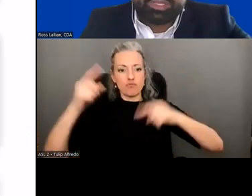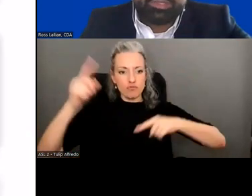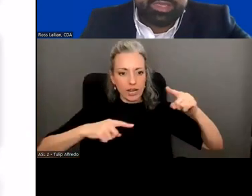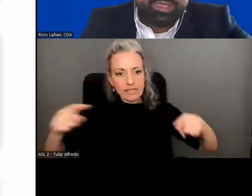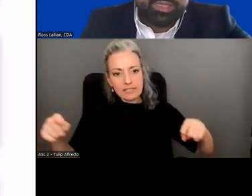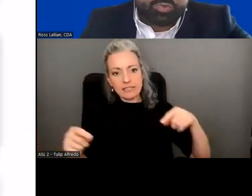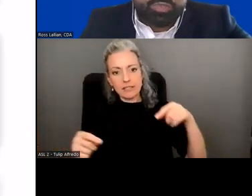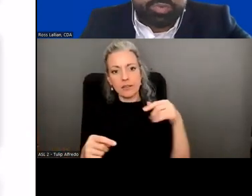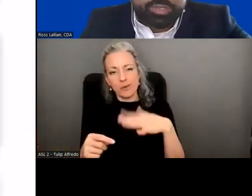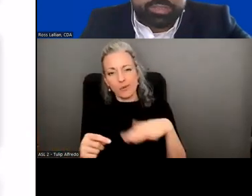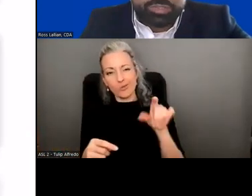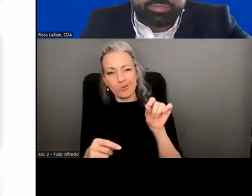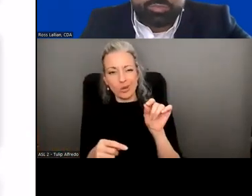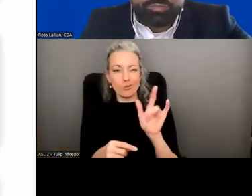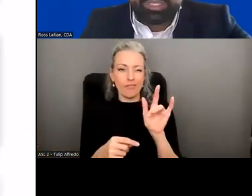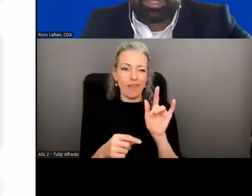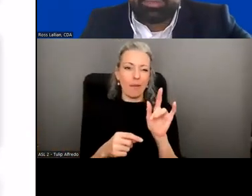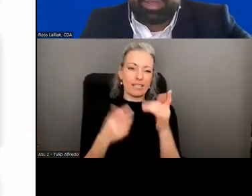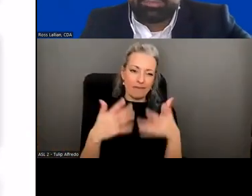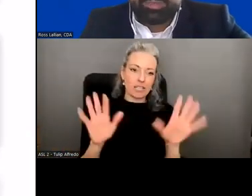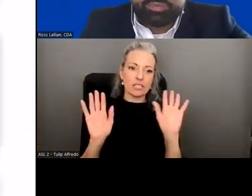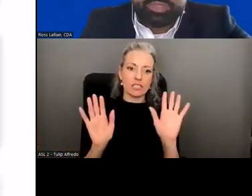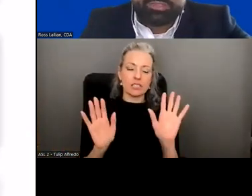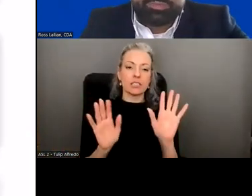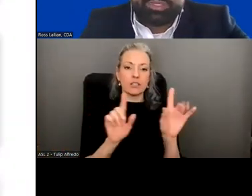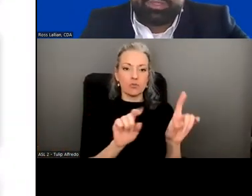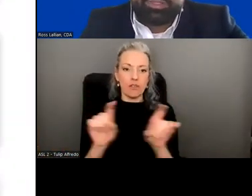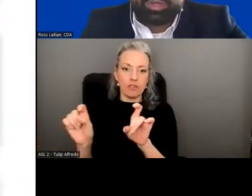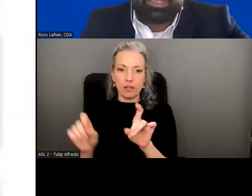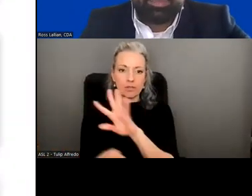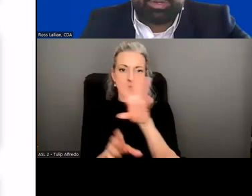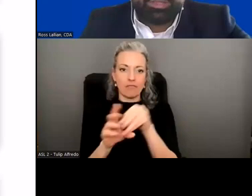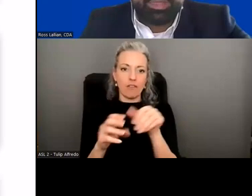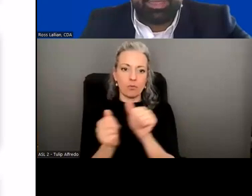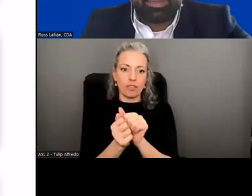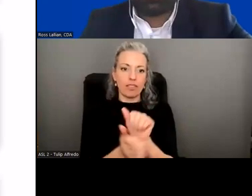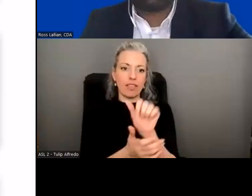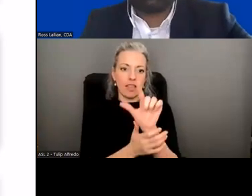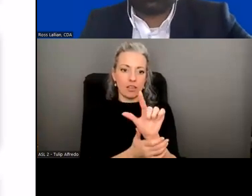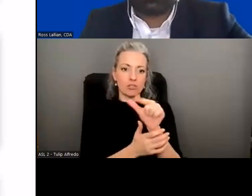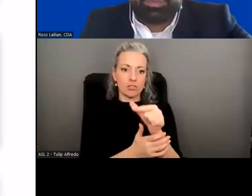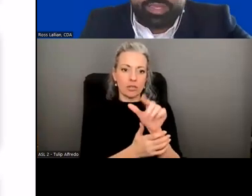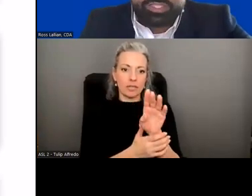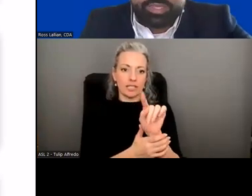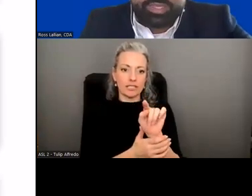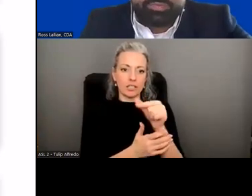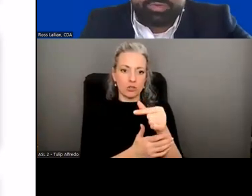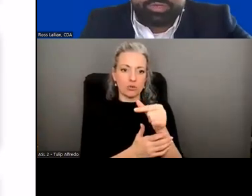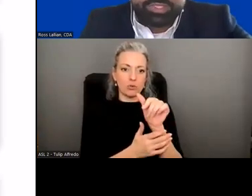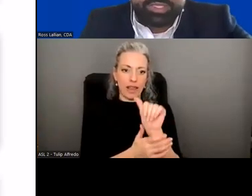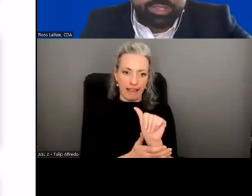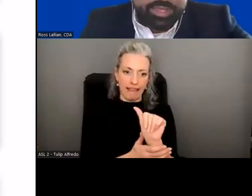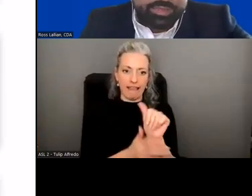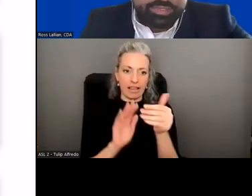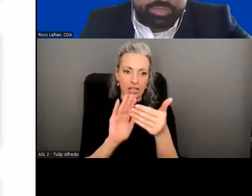to complete. To qualify to take this survey, one must identify as a member of the LGBTQIA community, be at least 50 years of age, and be a